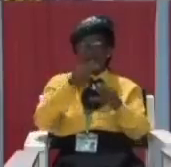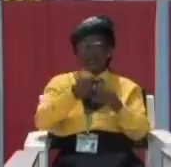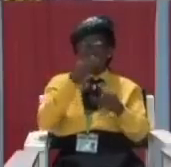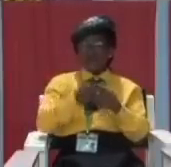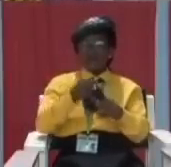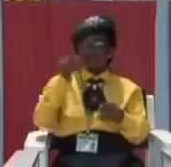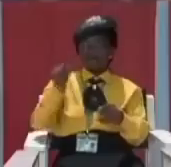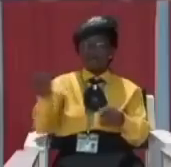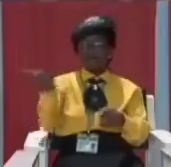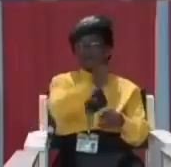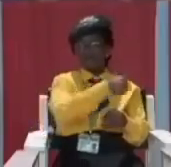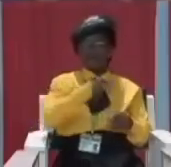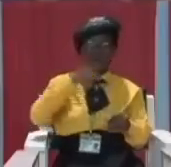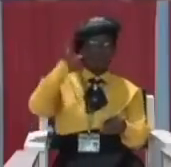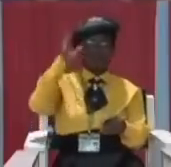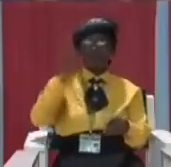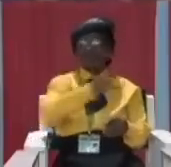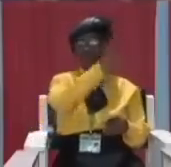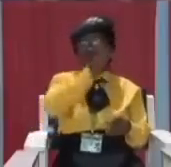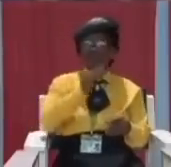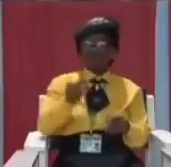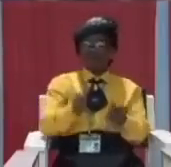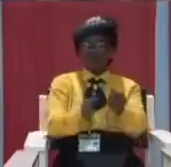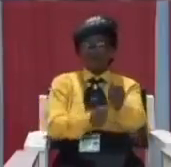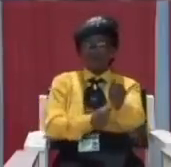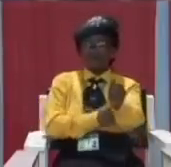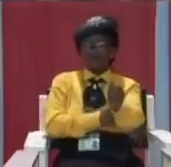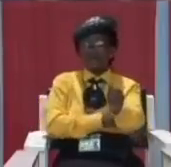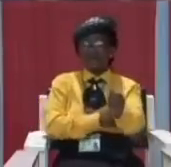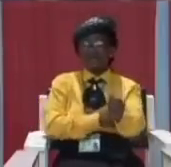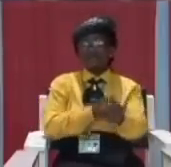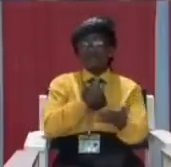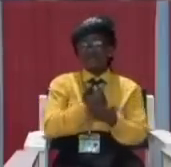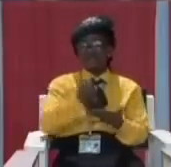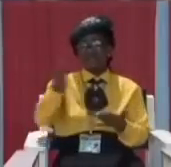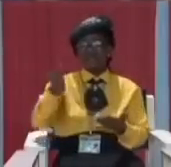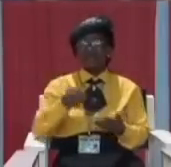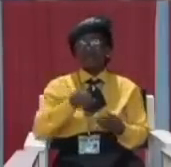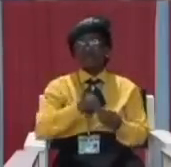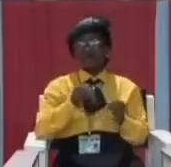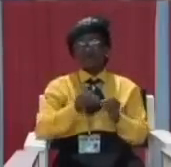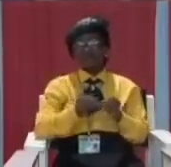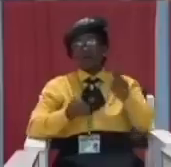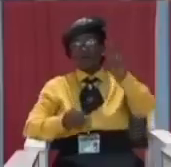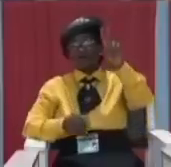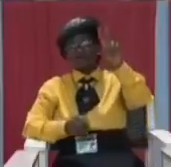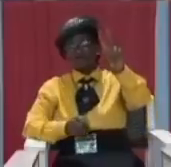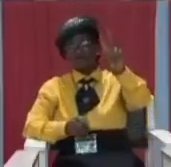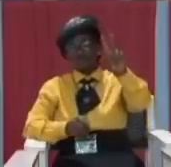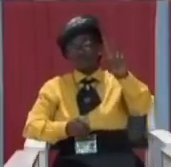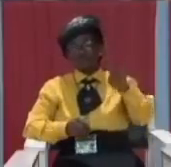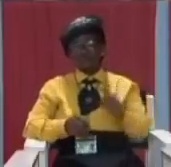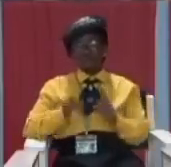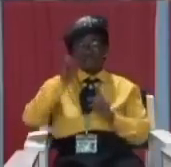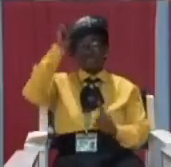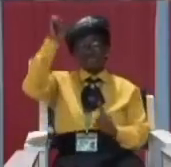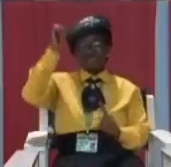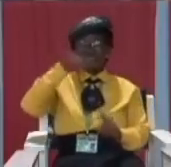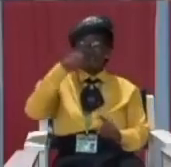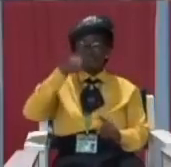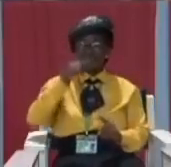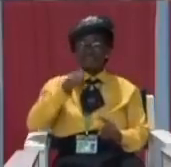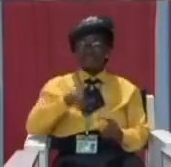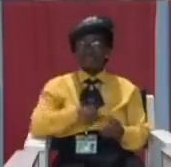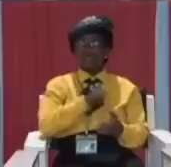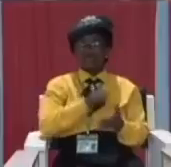Number two, He's saying, those of you who have been hot,